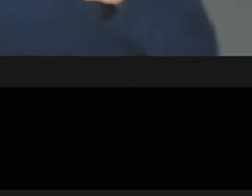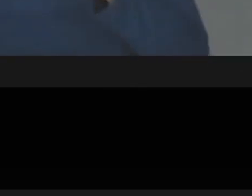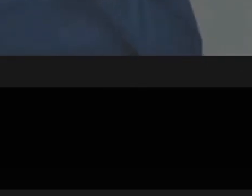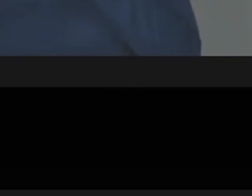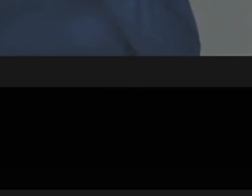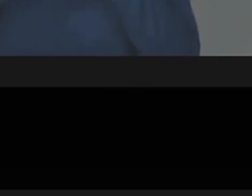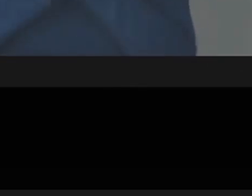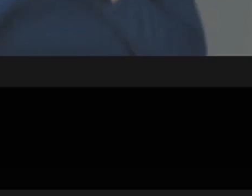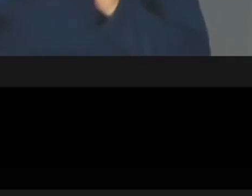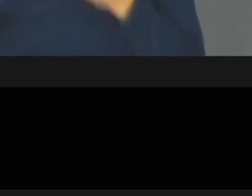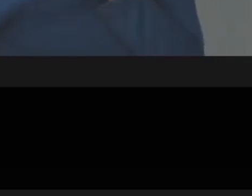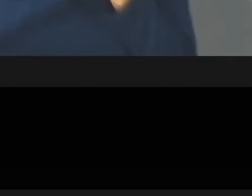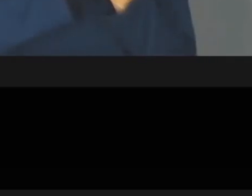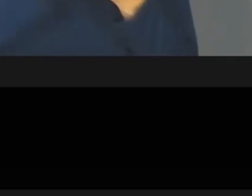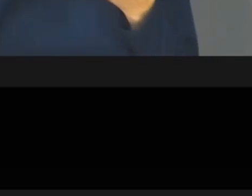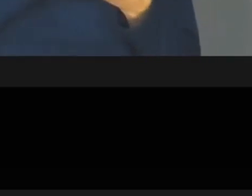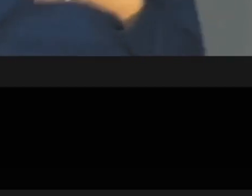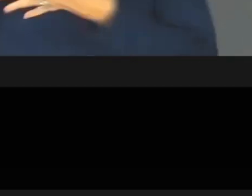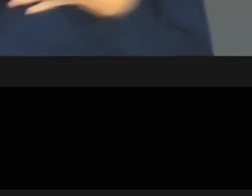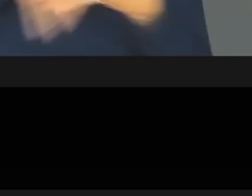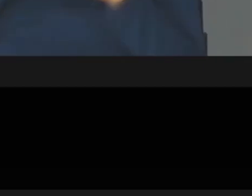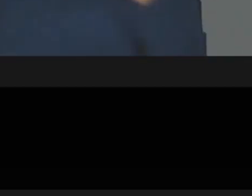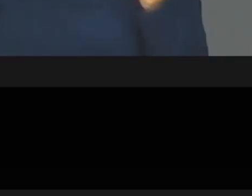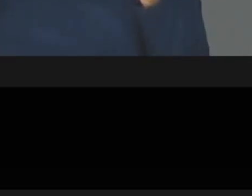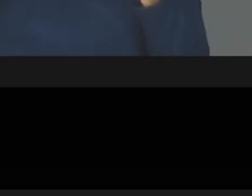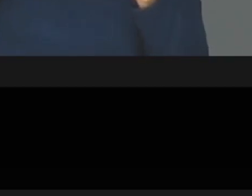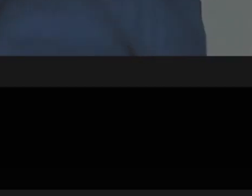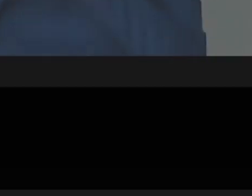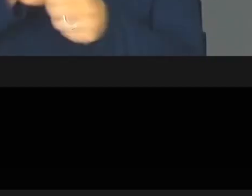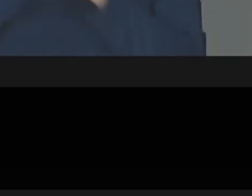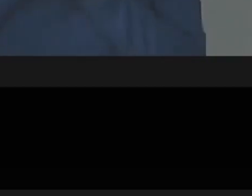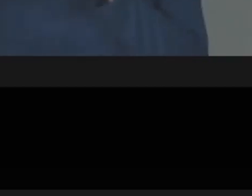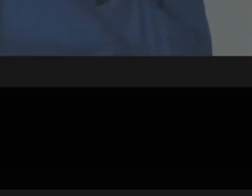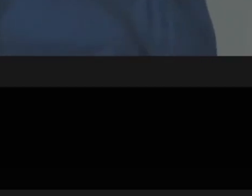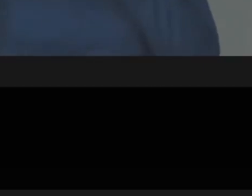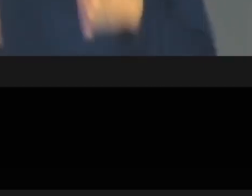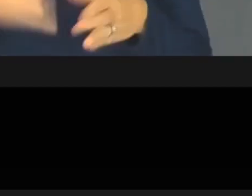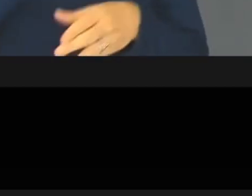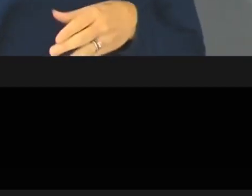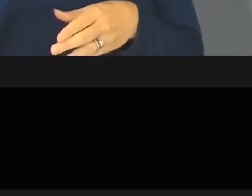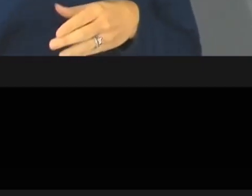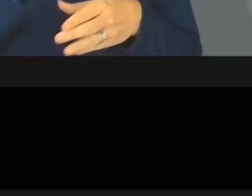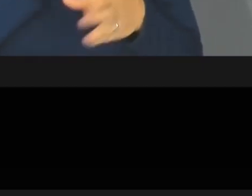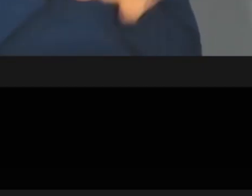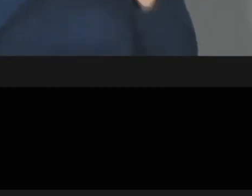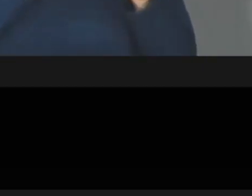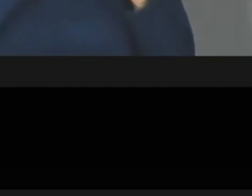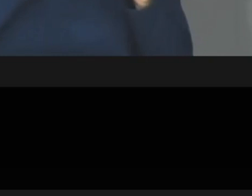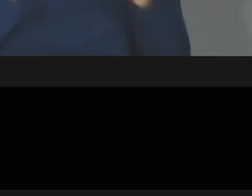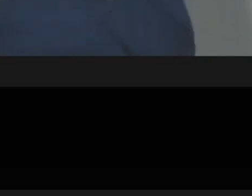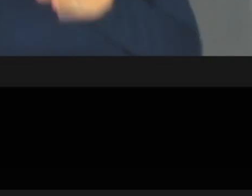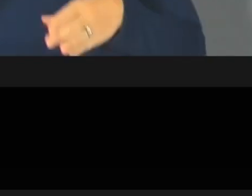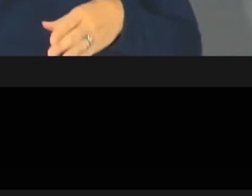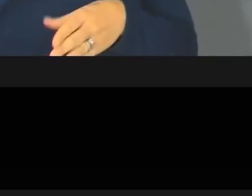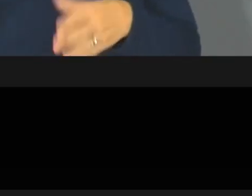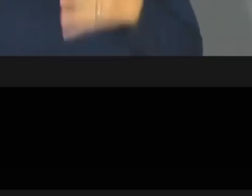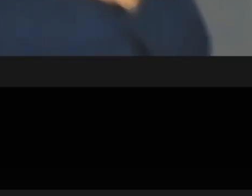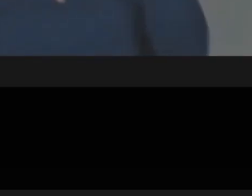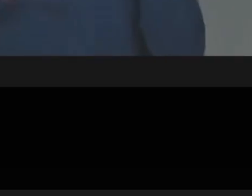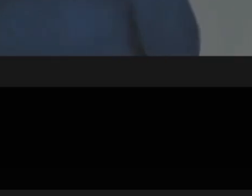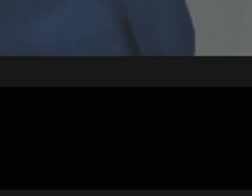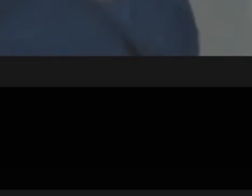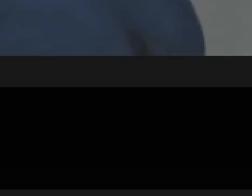agenda. We coordinate with the applicant, RCOs, our planning staff, and others who may be important to the